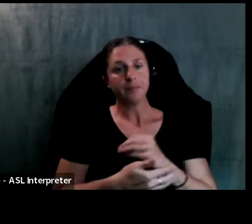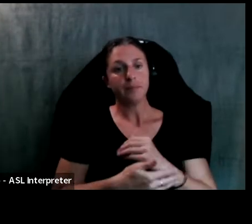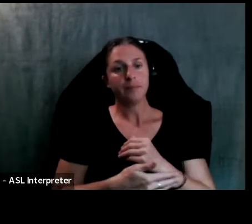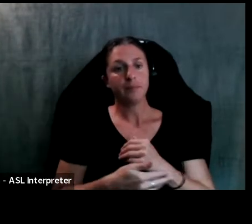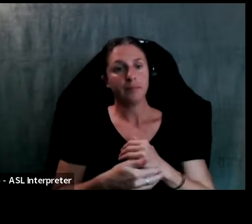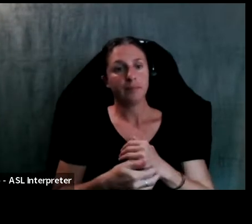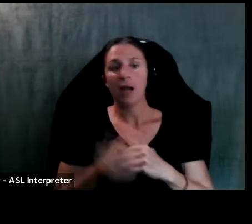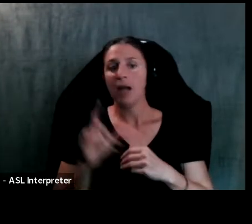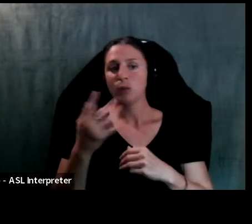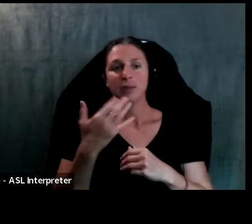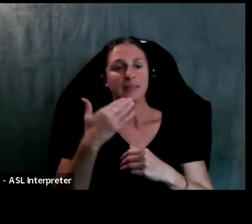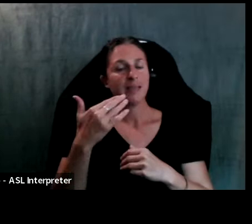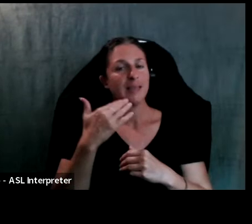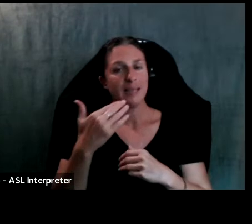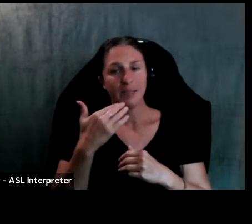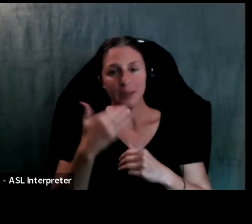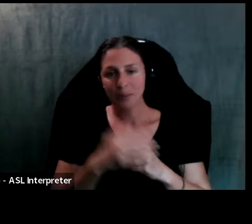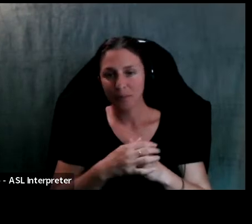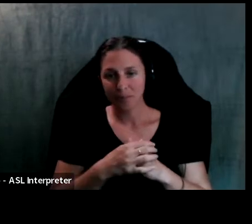say thank you.